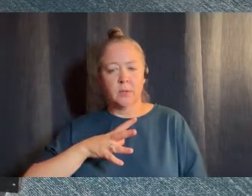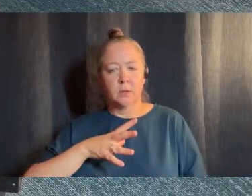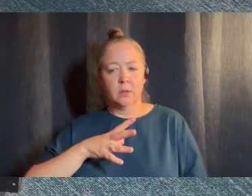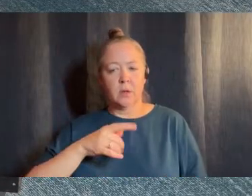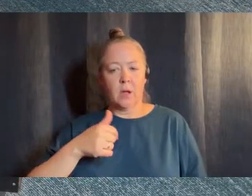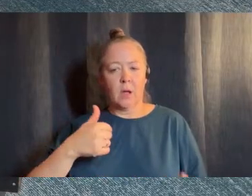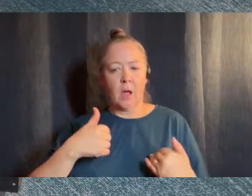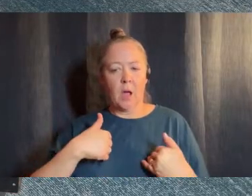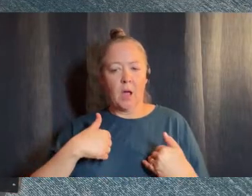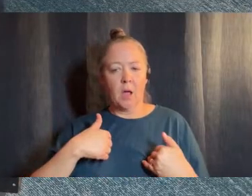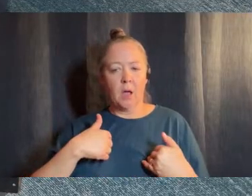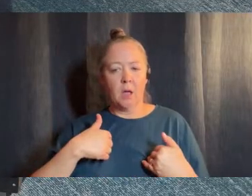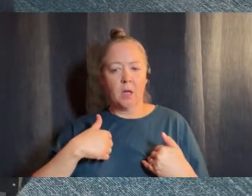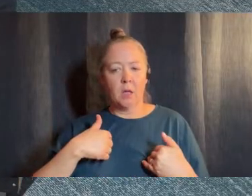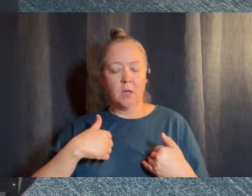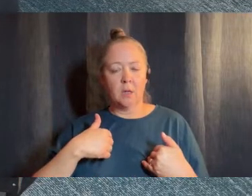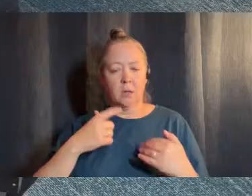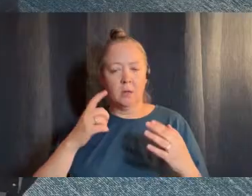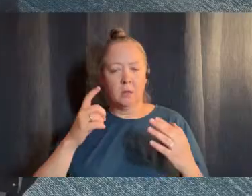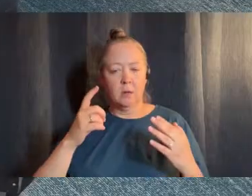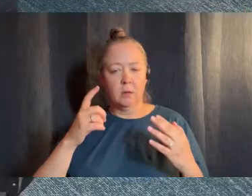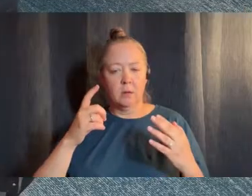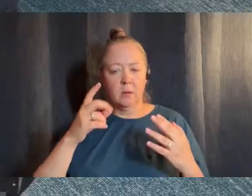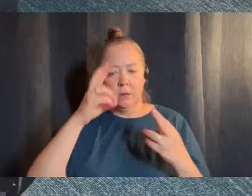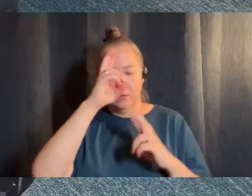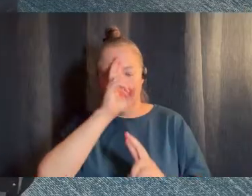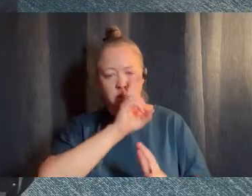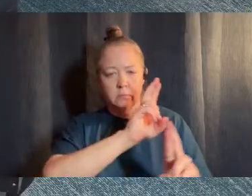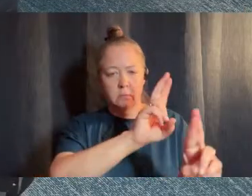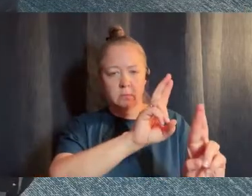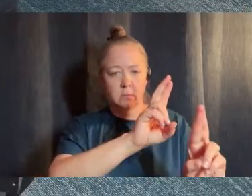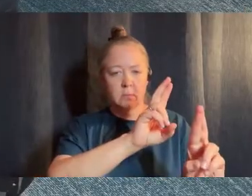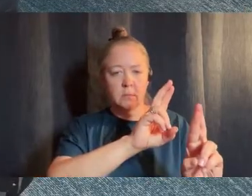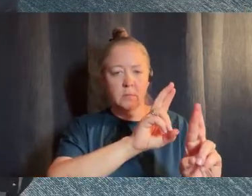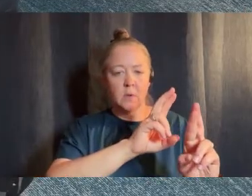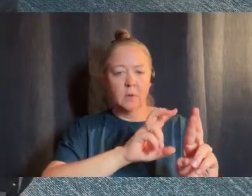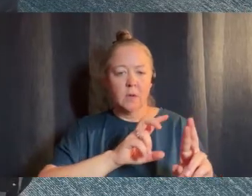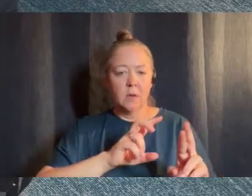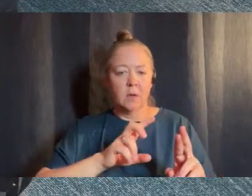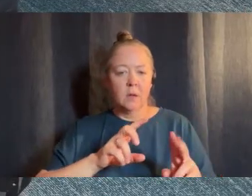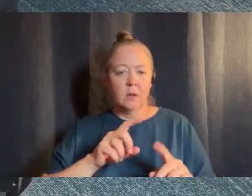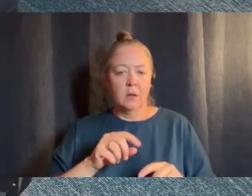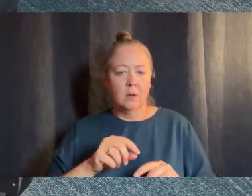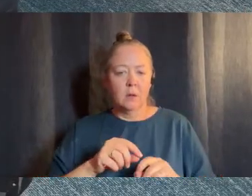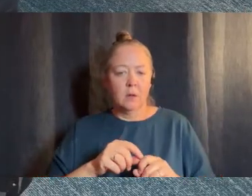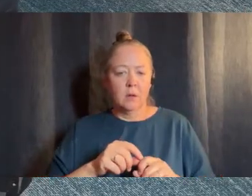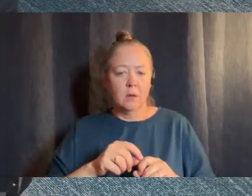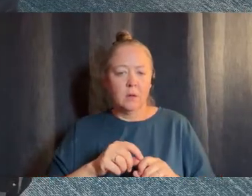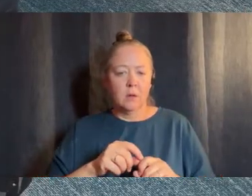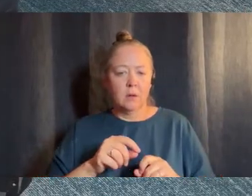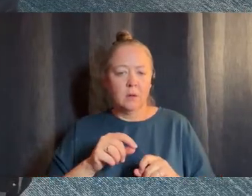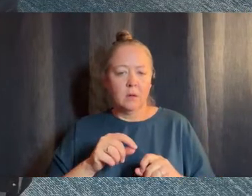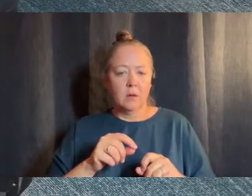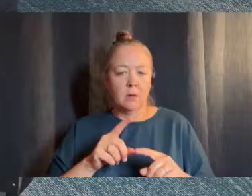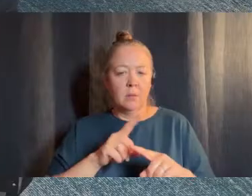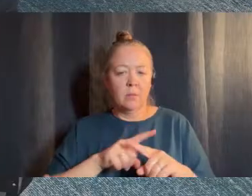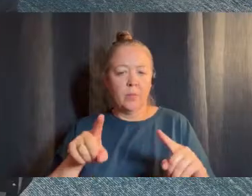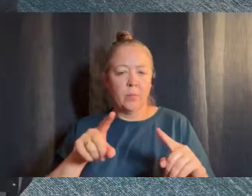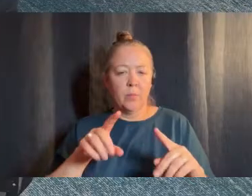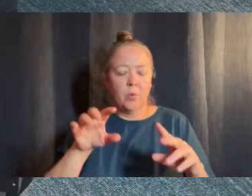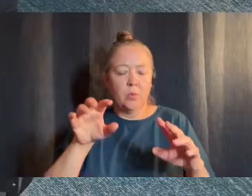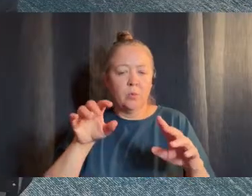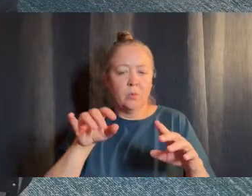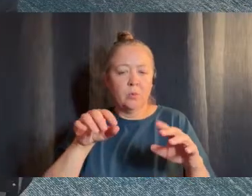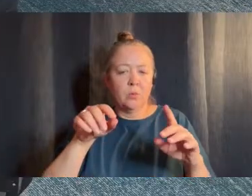can change the rules. But what happened afterwards reflects poorly